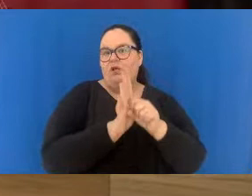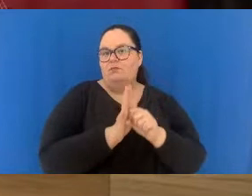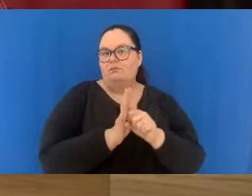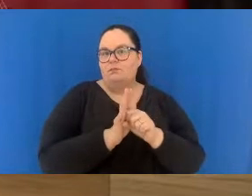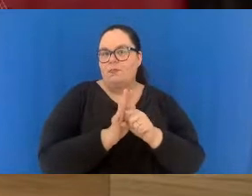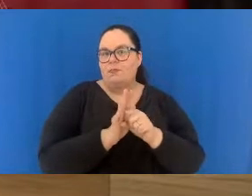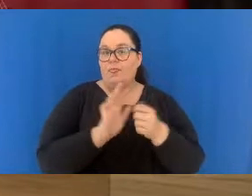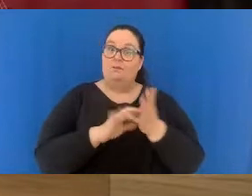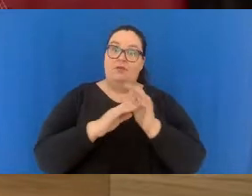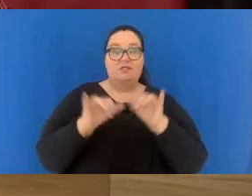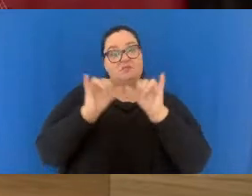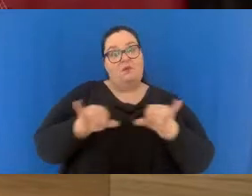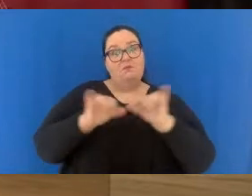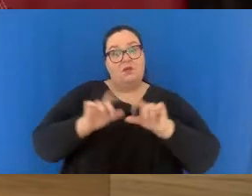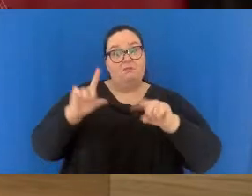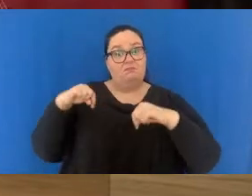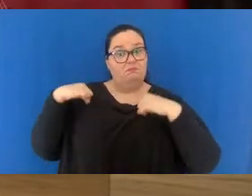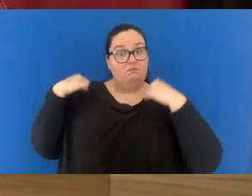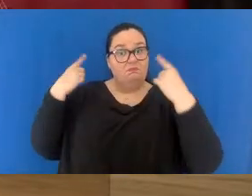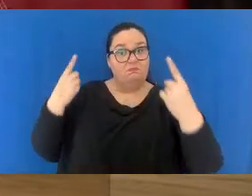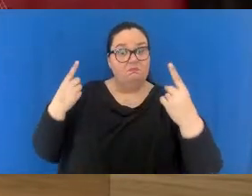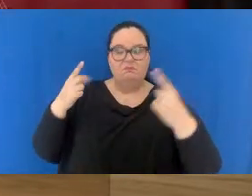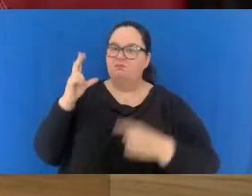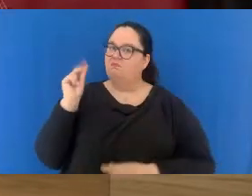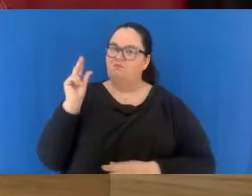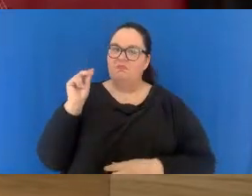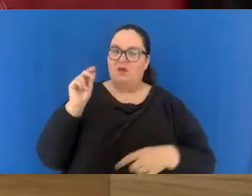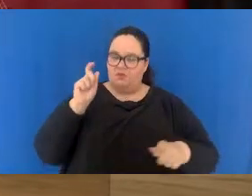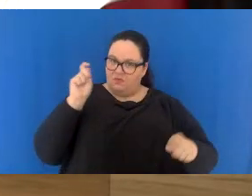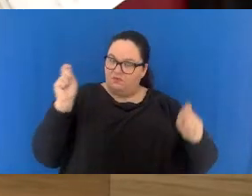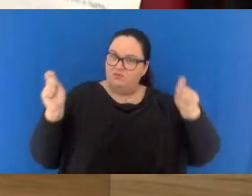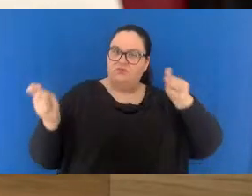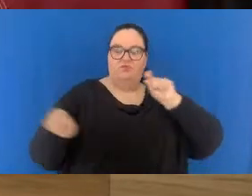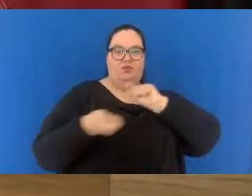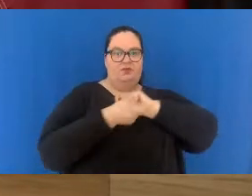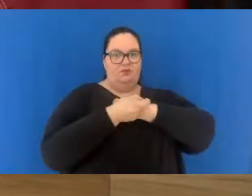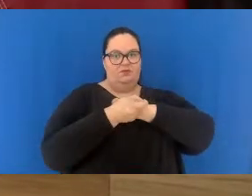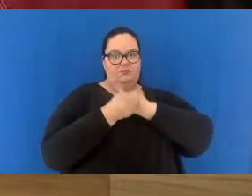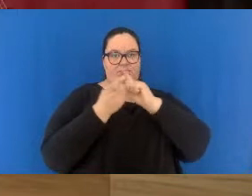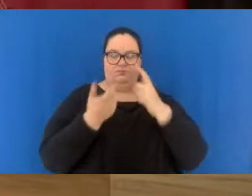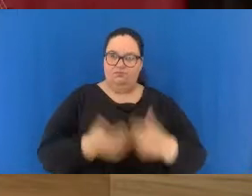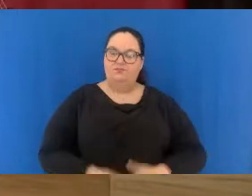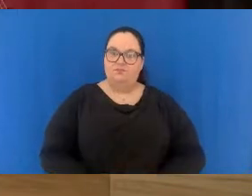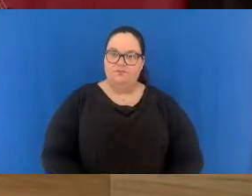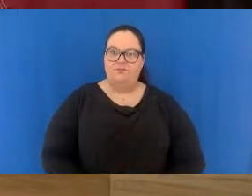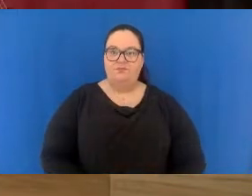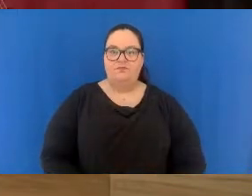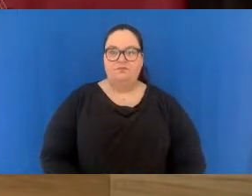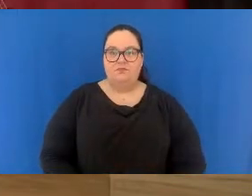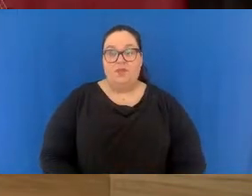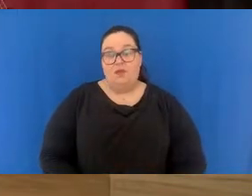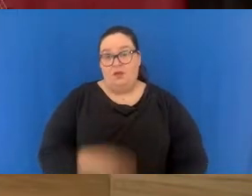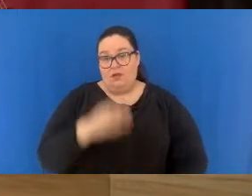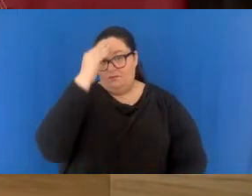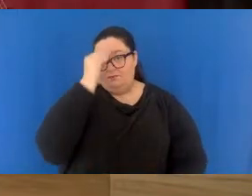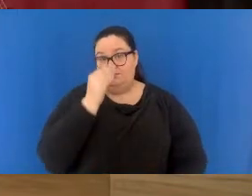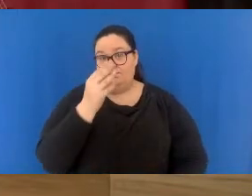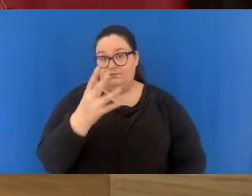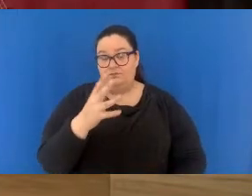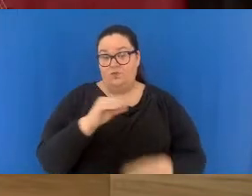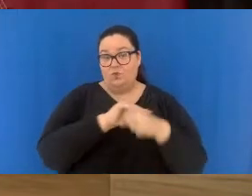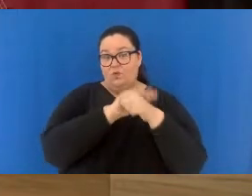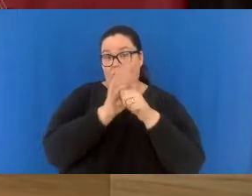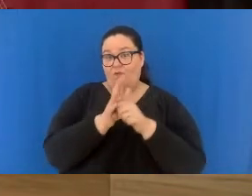business as usual, as we have come to experience it over the past year of this pandemic. And I can tell you that the COVID-19 virus